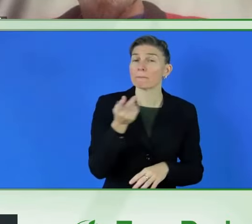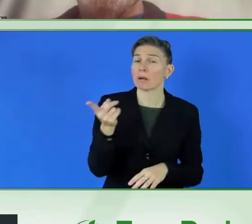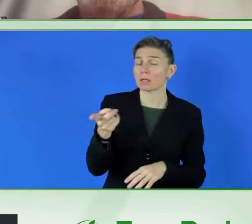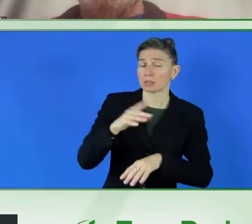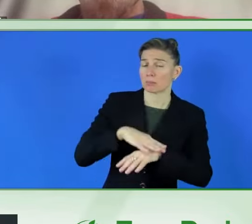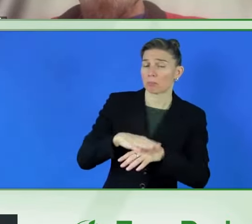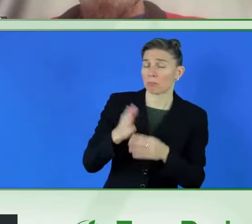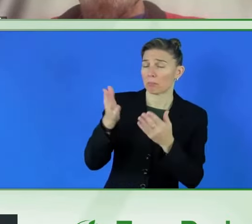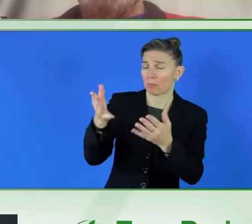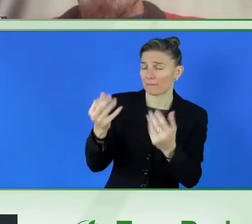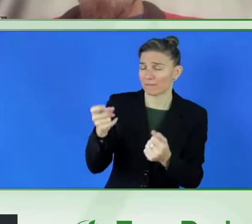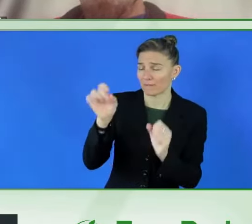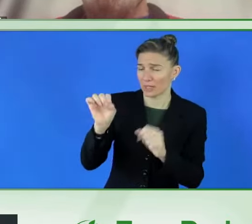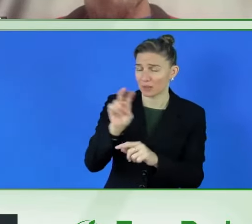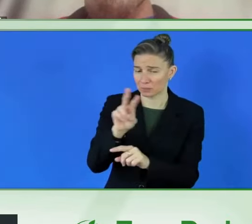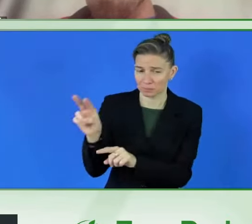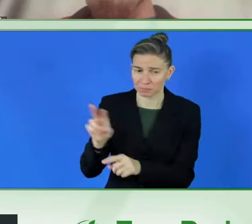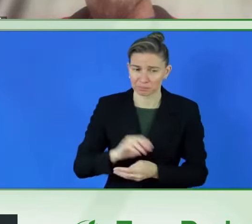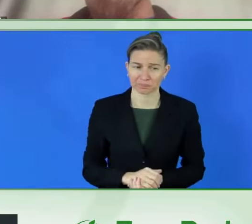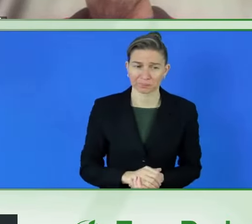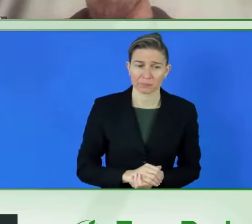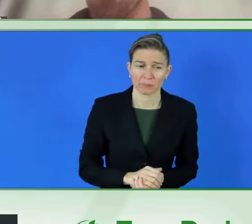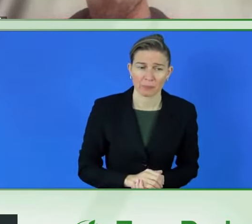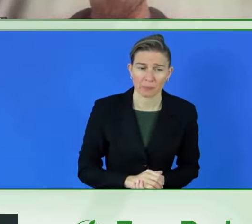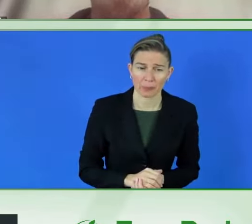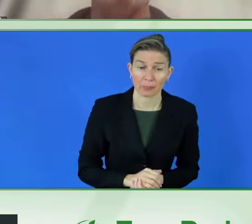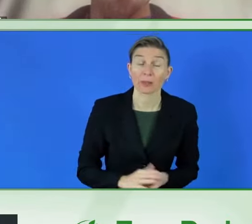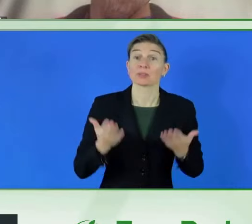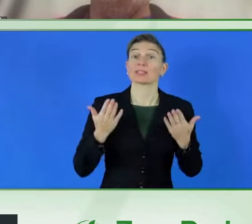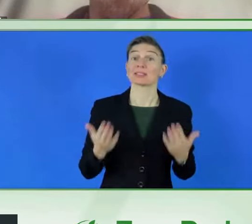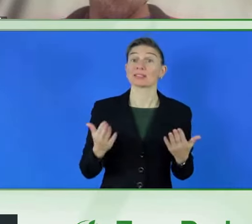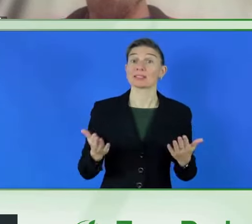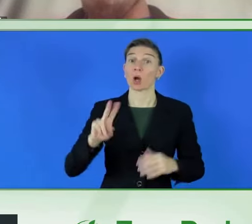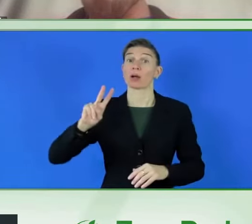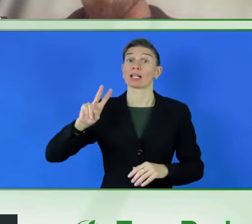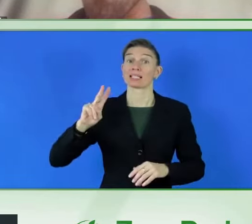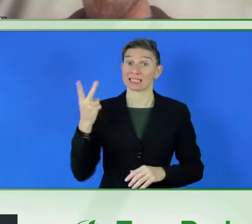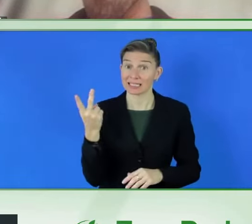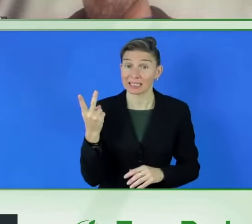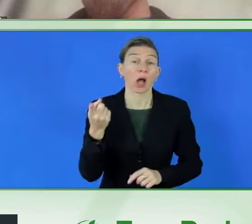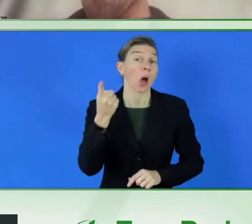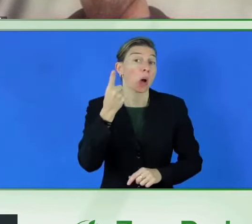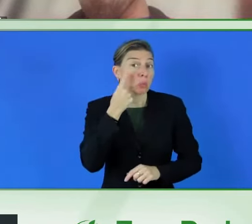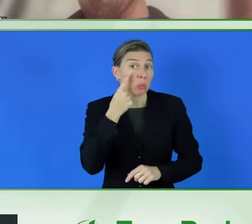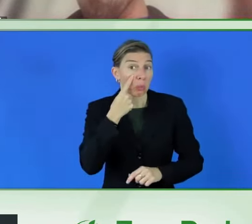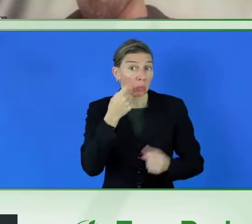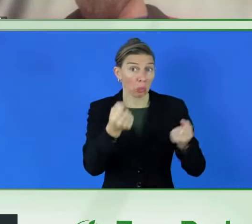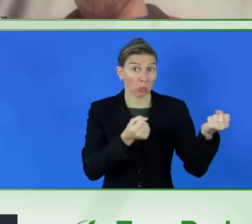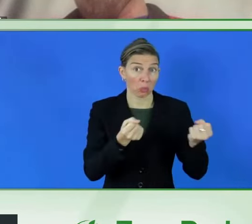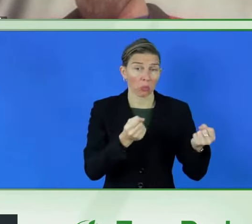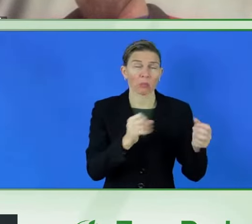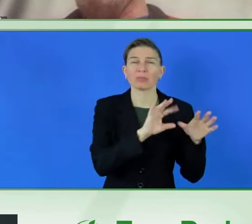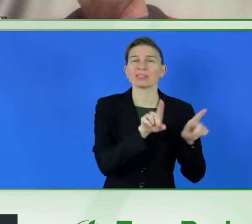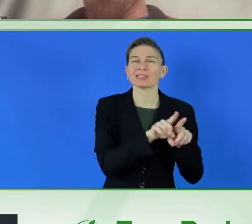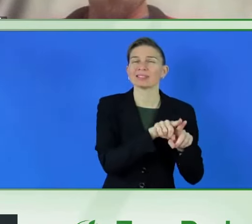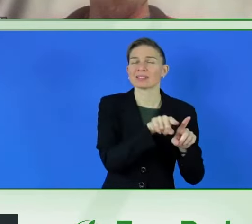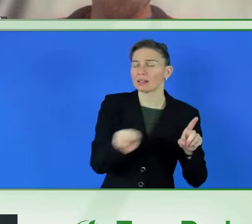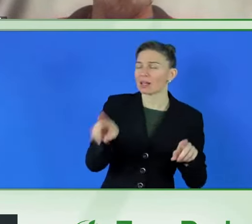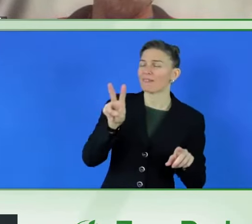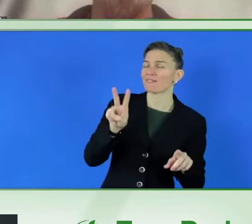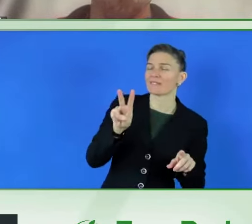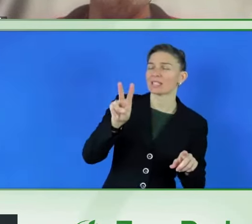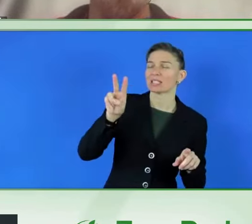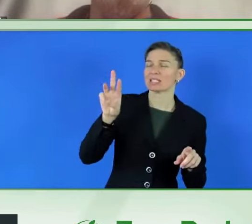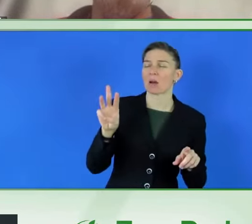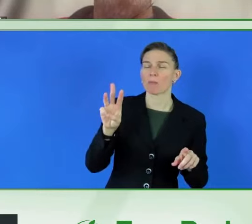we're now at the stage where we're working on the second prototype, which is based on a VW chassis. The first one was a common chassis